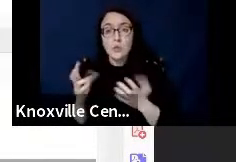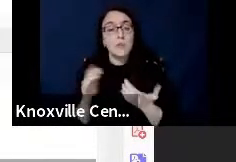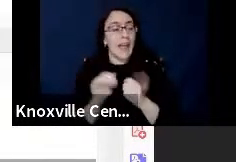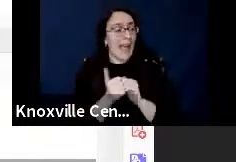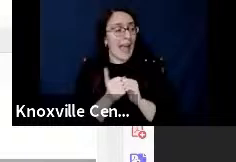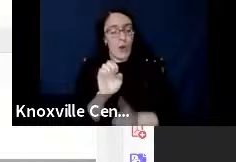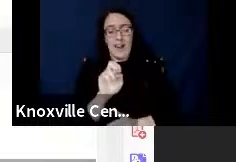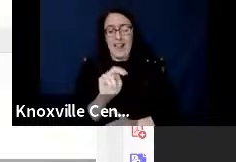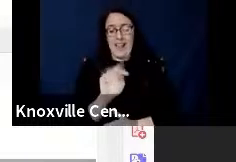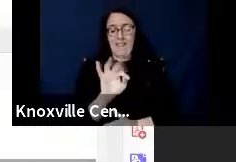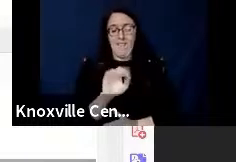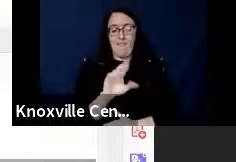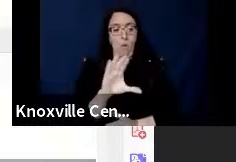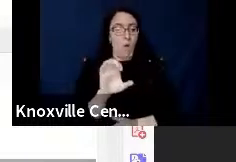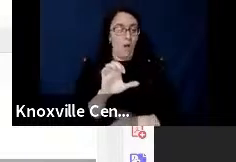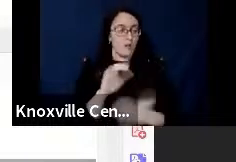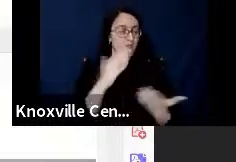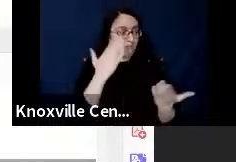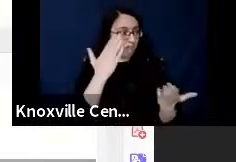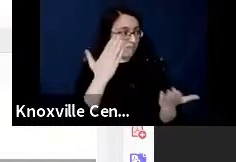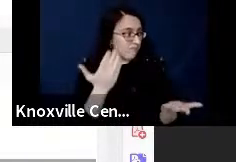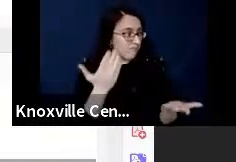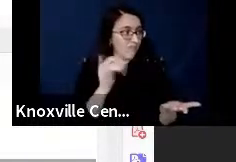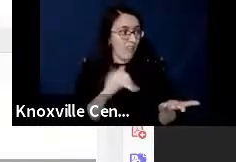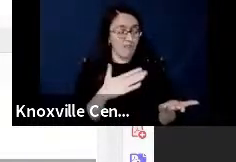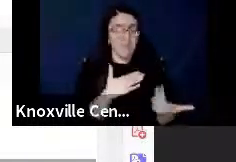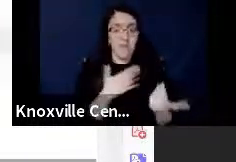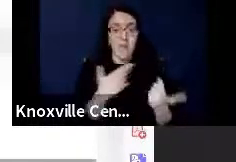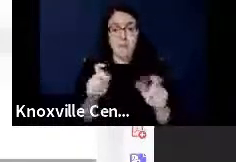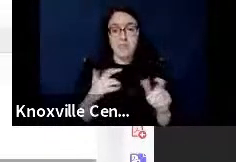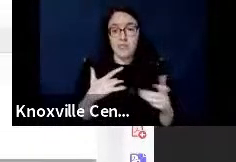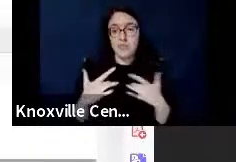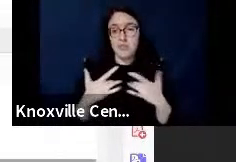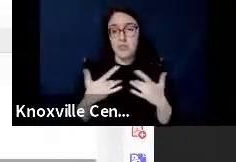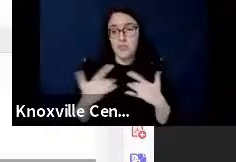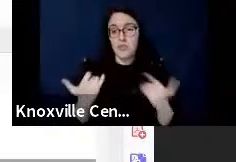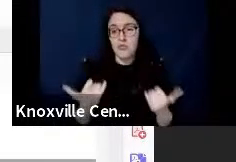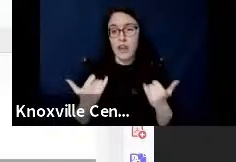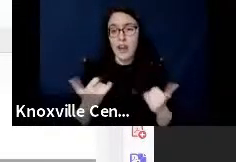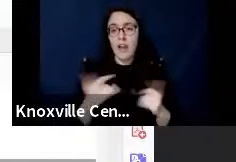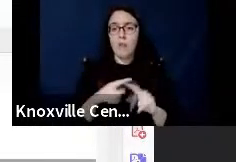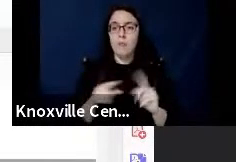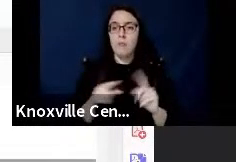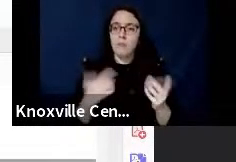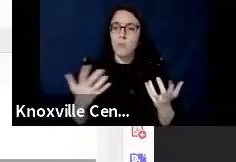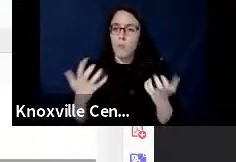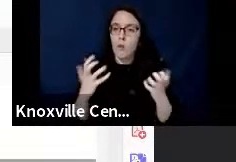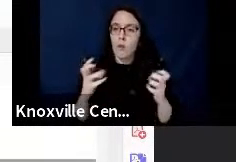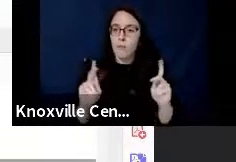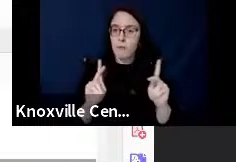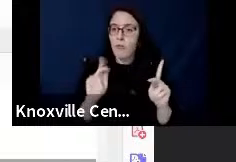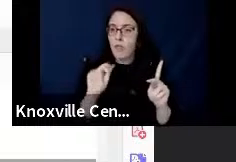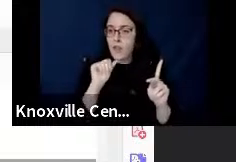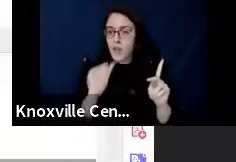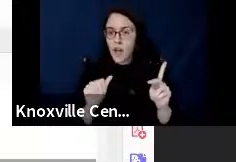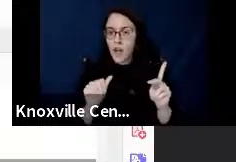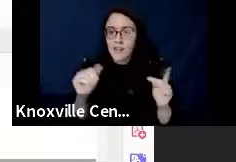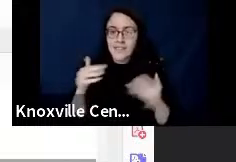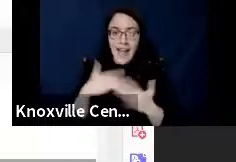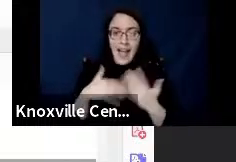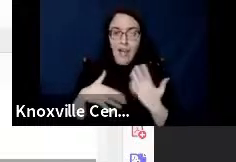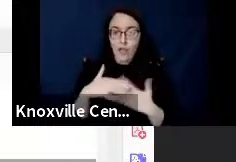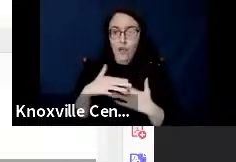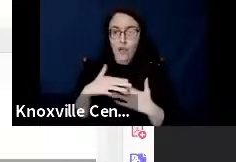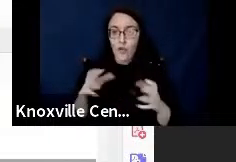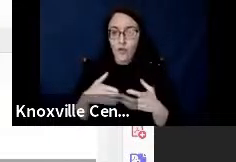That's my biggest concern with it right now. But I really would like people not to gather. And maybe a